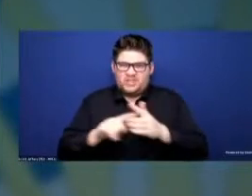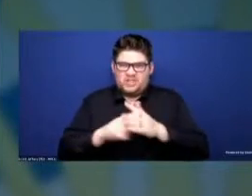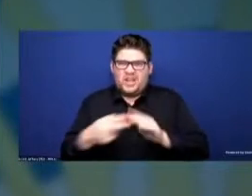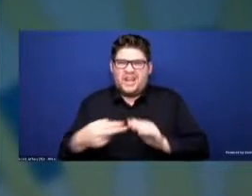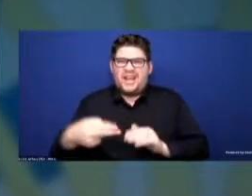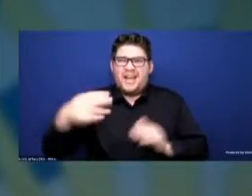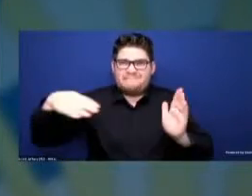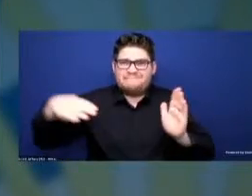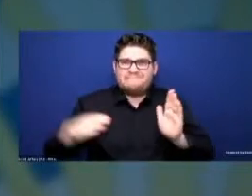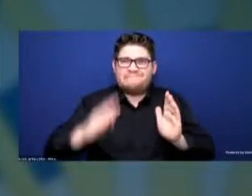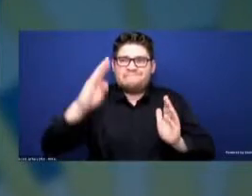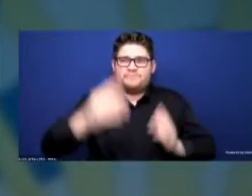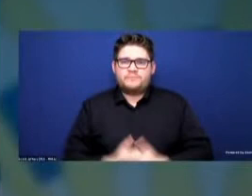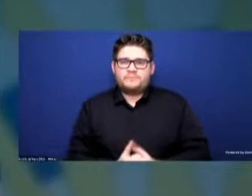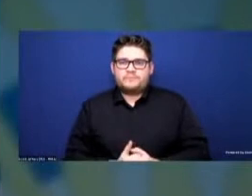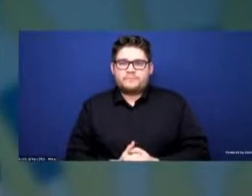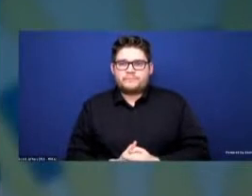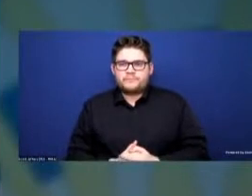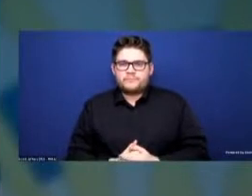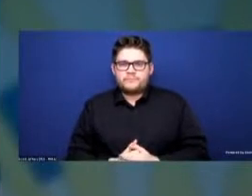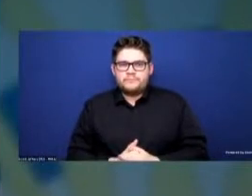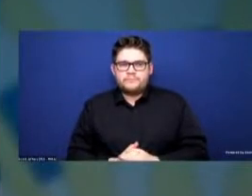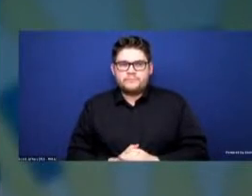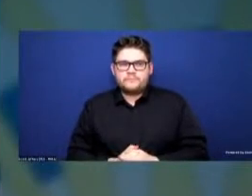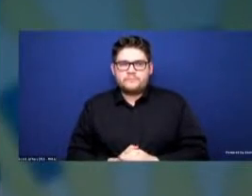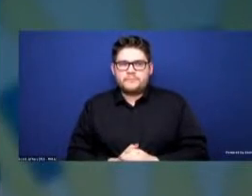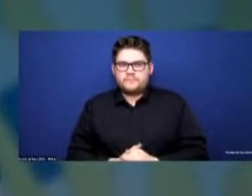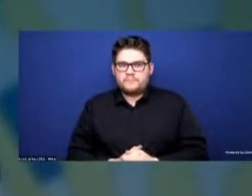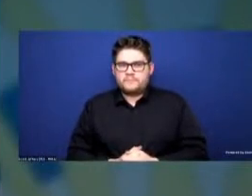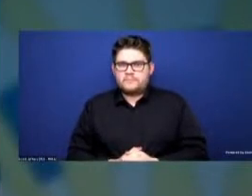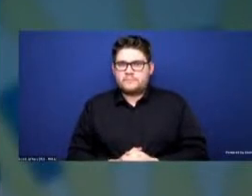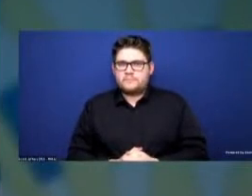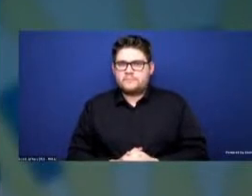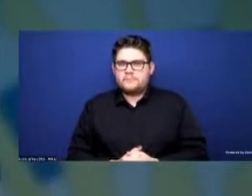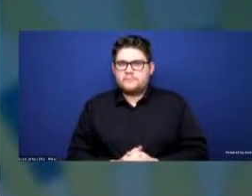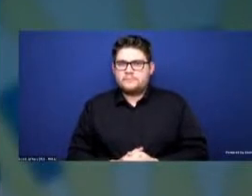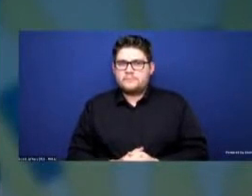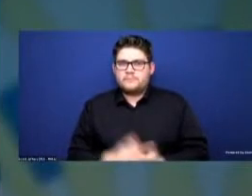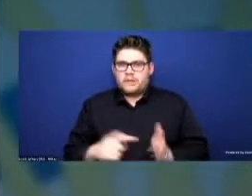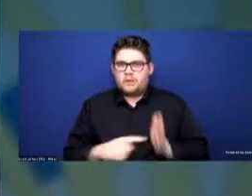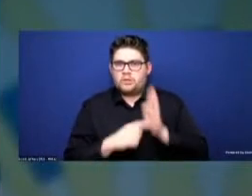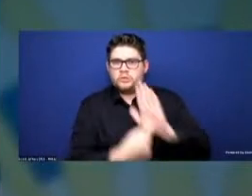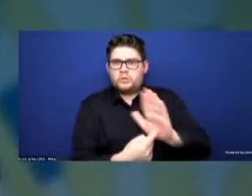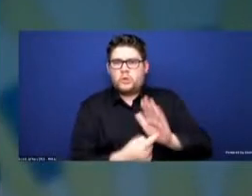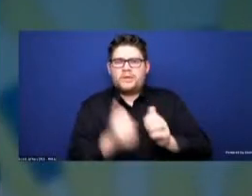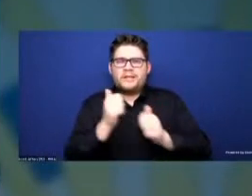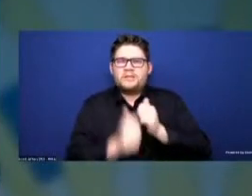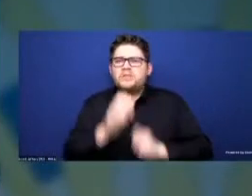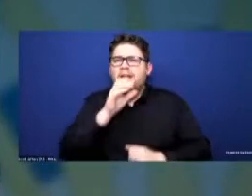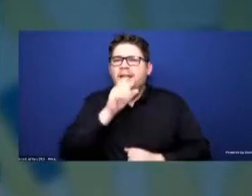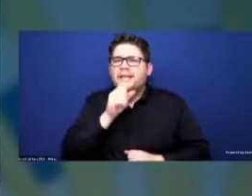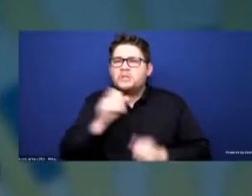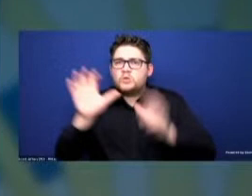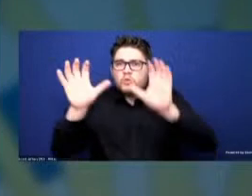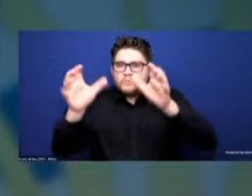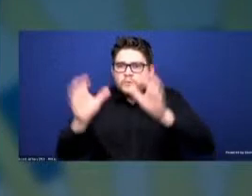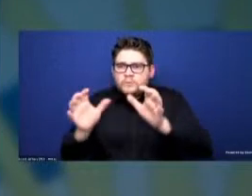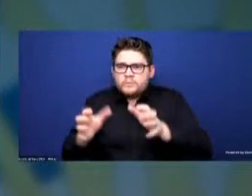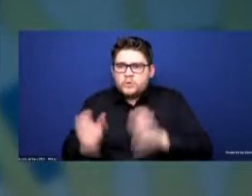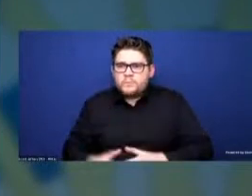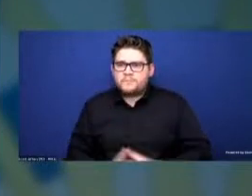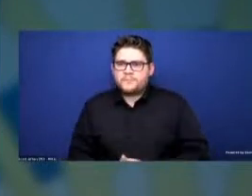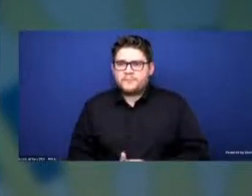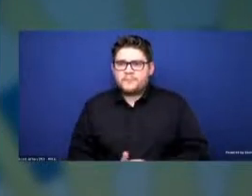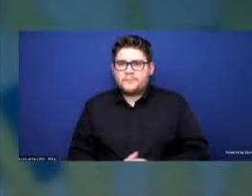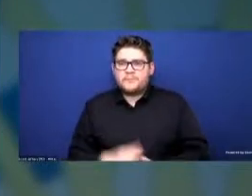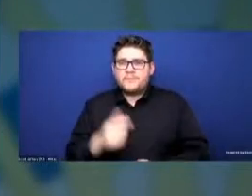been talking about for the last few weeks, we've seen a dramatic increase, particularly in the 19 to 39-year age group. We've also